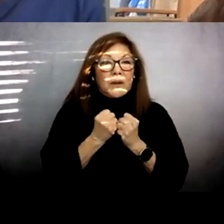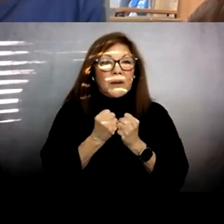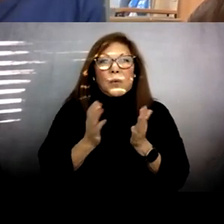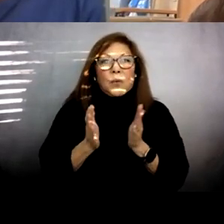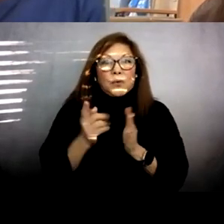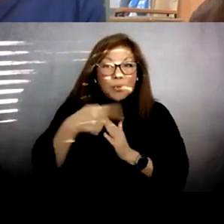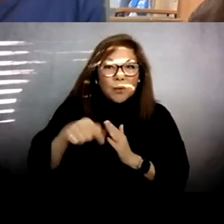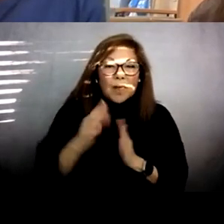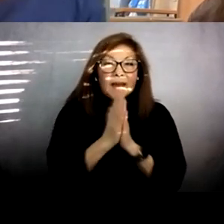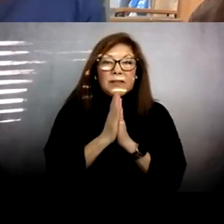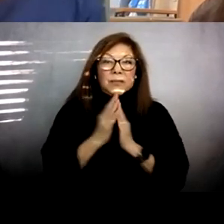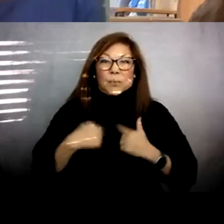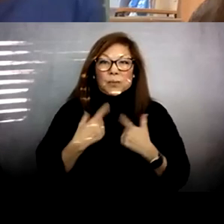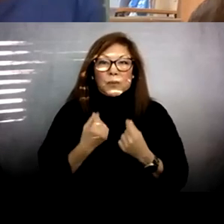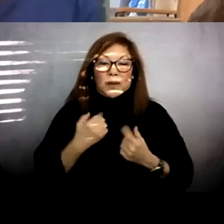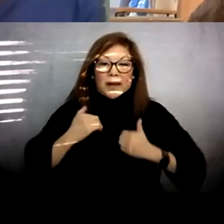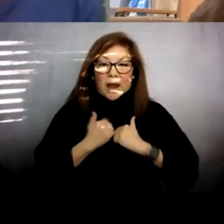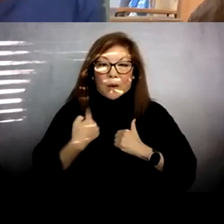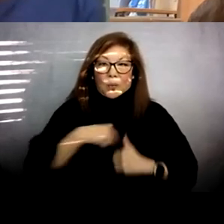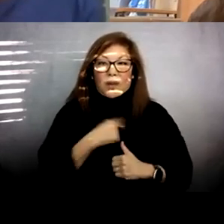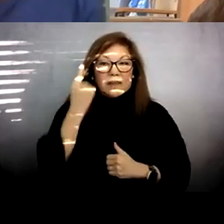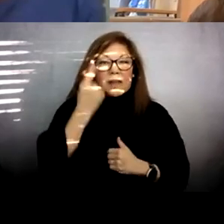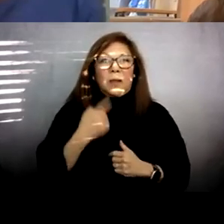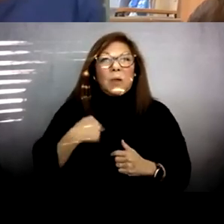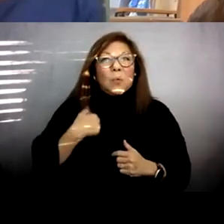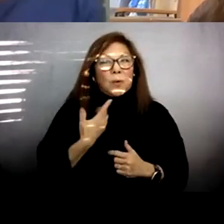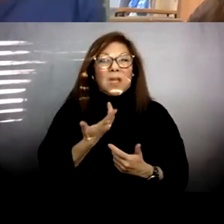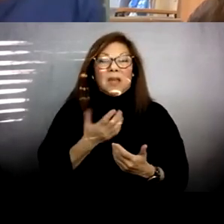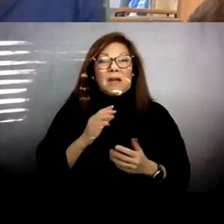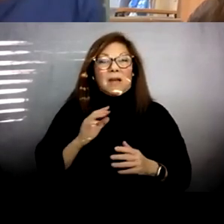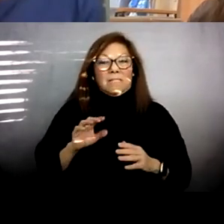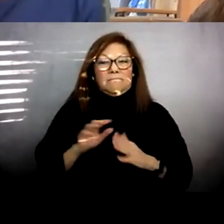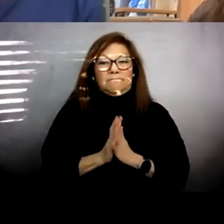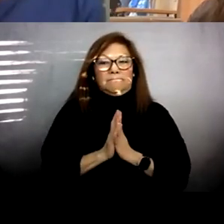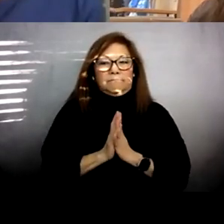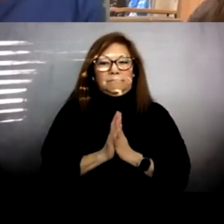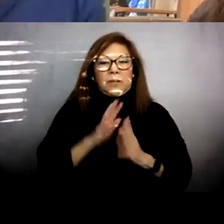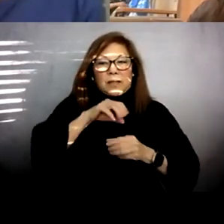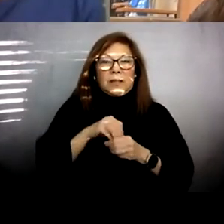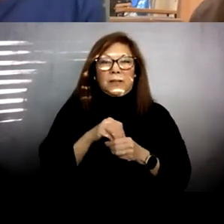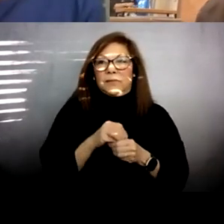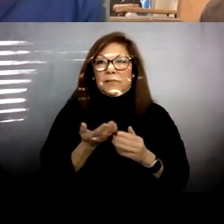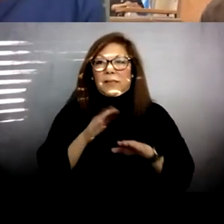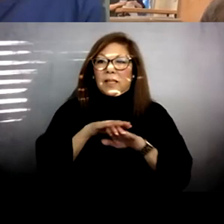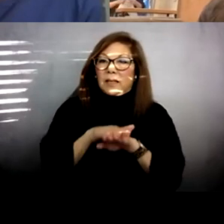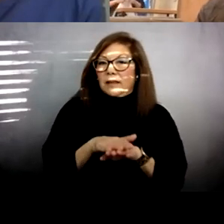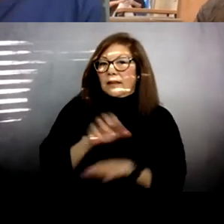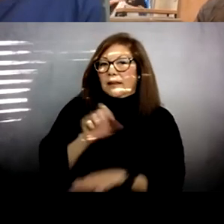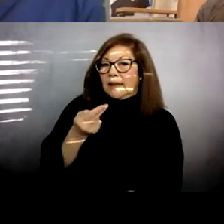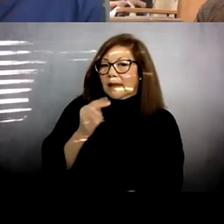do, how we think about it. We always operate from as radically inclusive of an ethos as